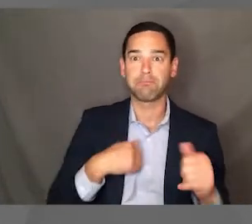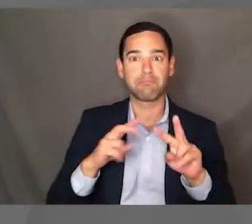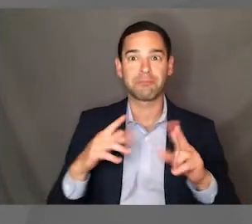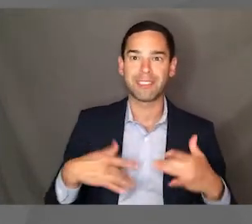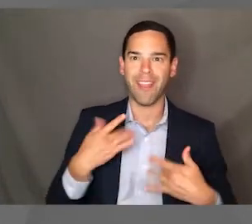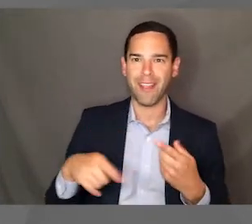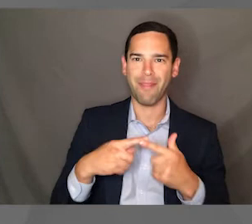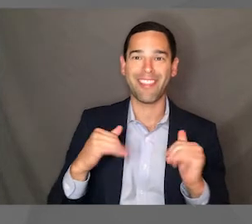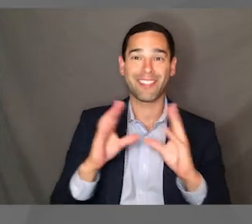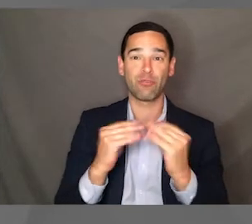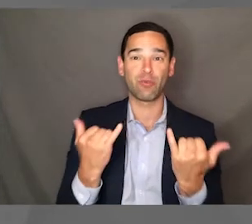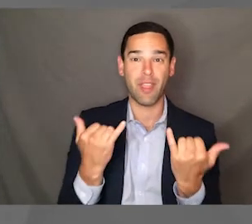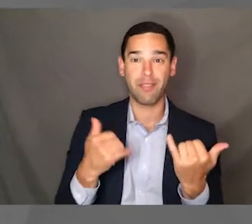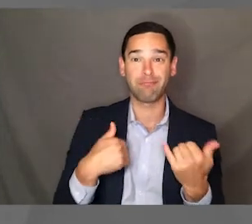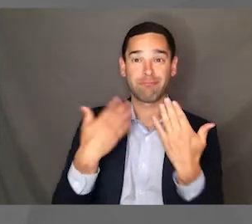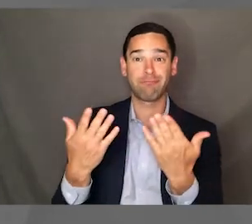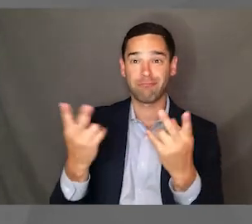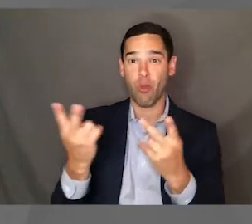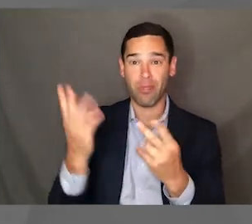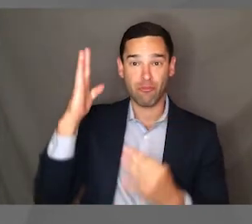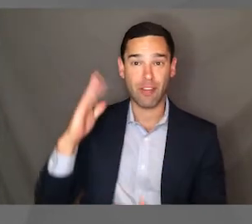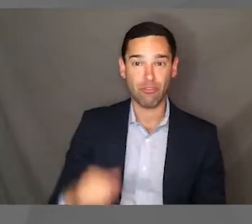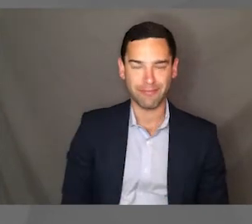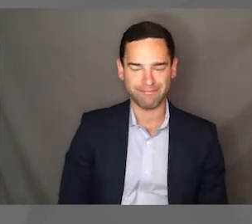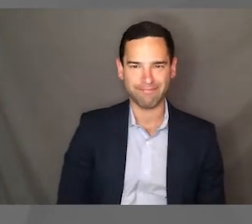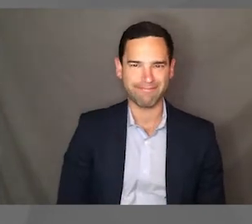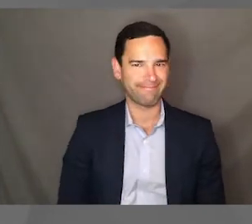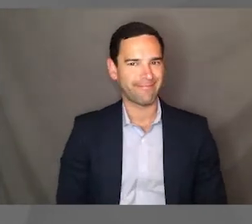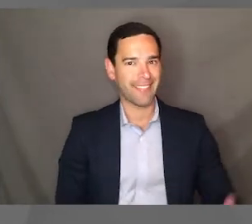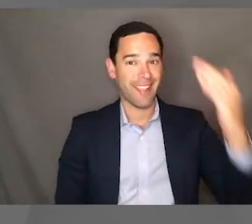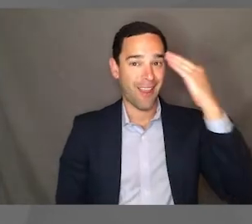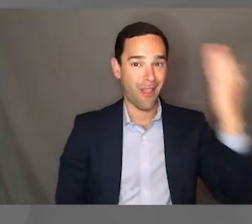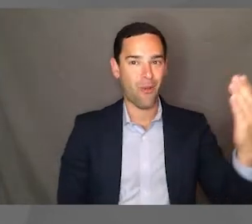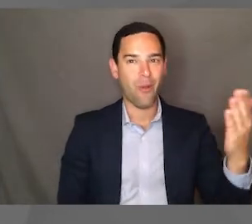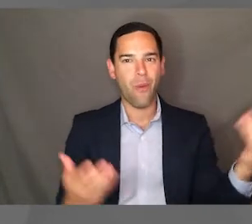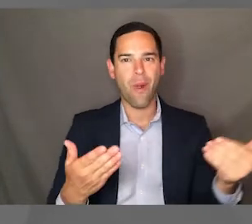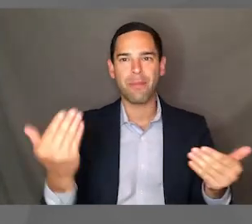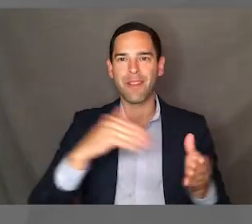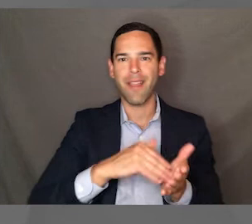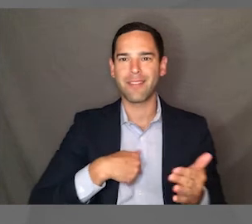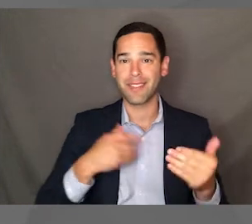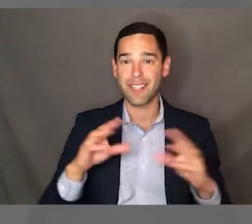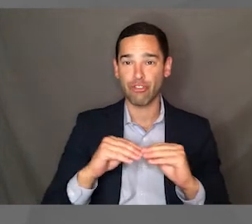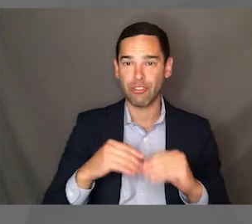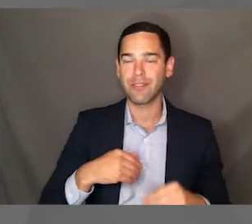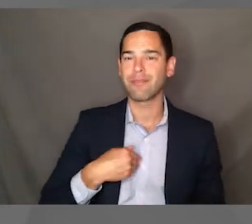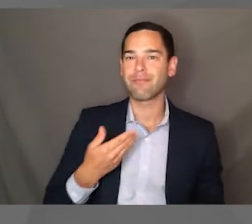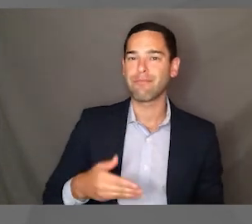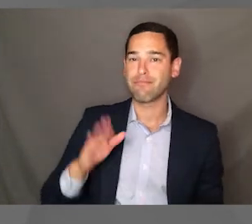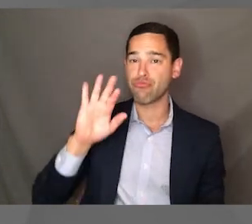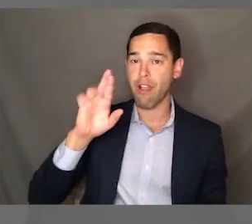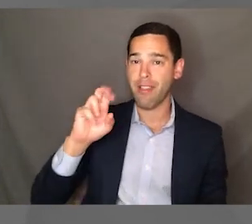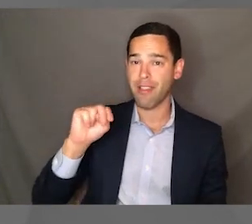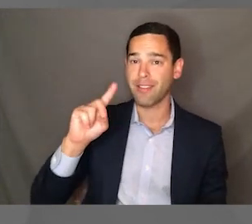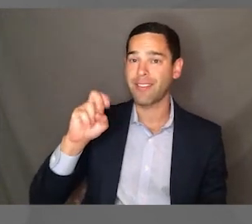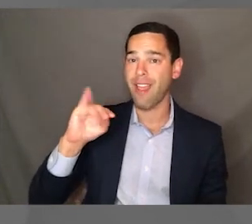session today. I'm going to hand it over to both of our presenters. Hello, everyone, and welcome again to our session. My name is Brian Dennis with Iowa Workforce